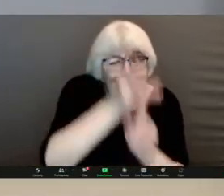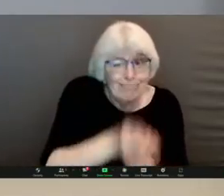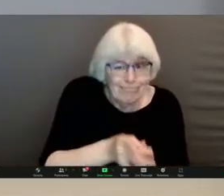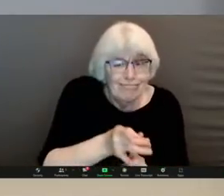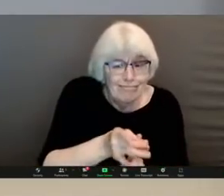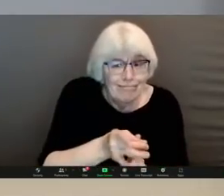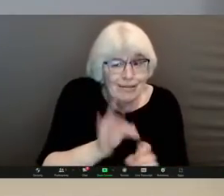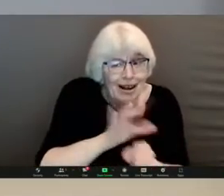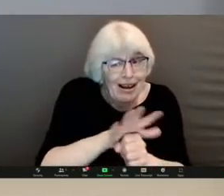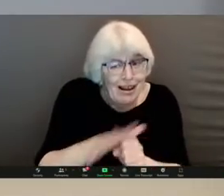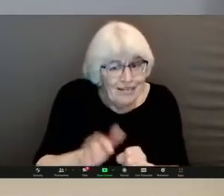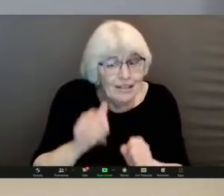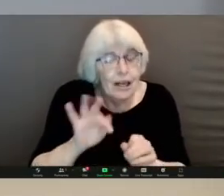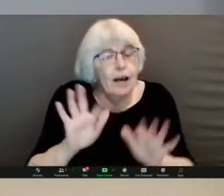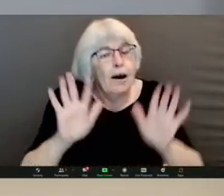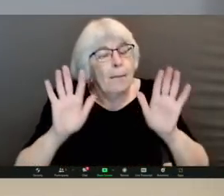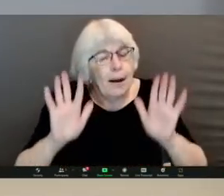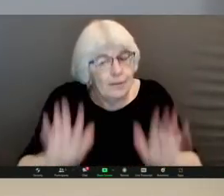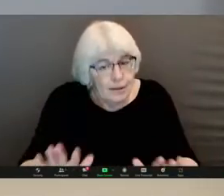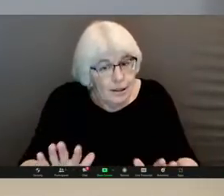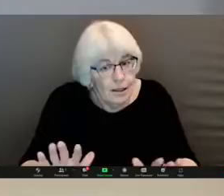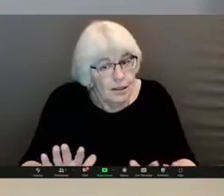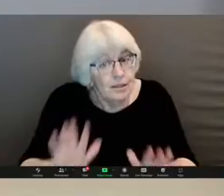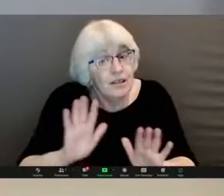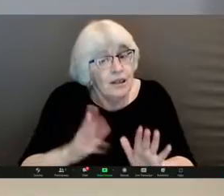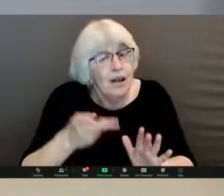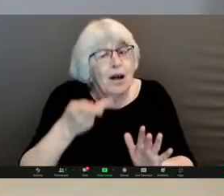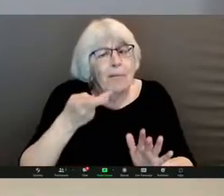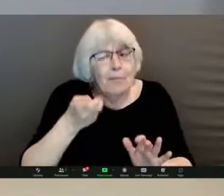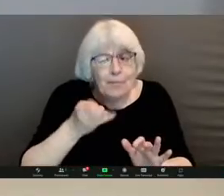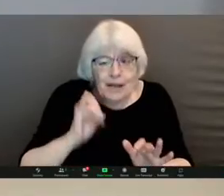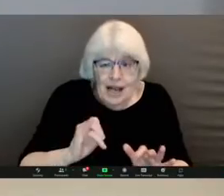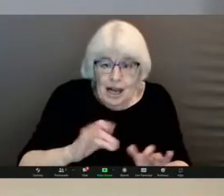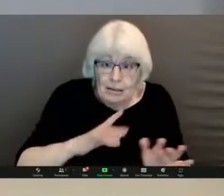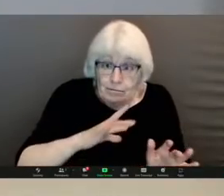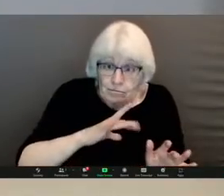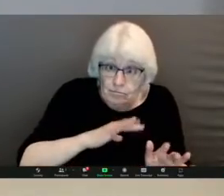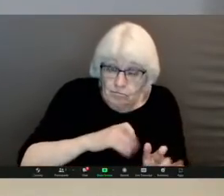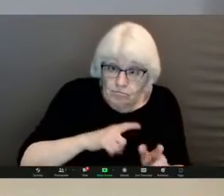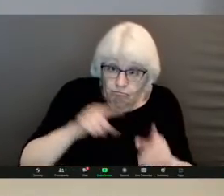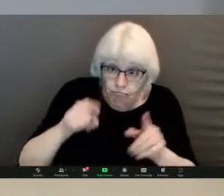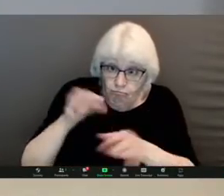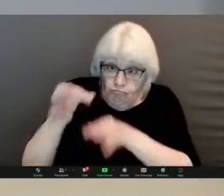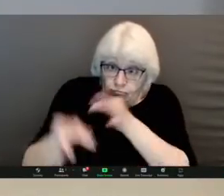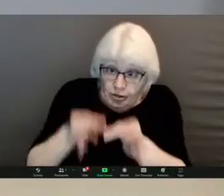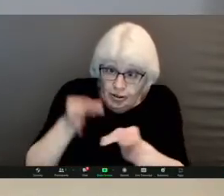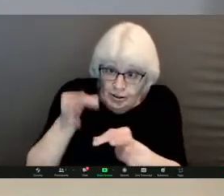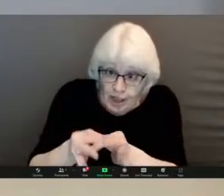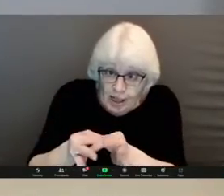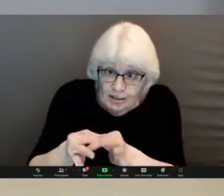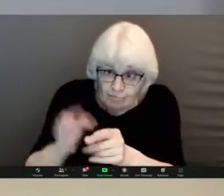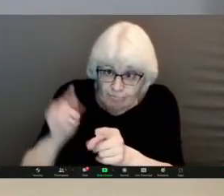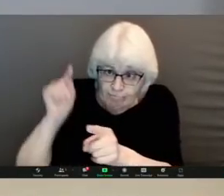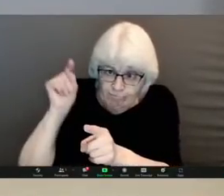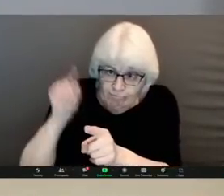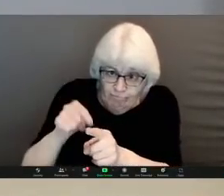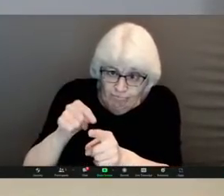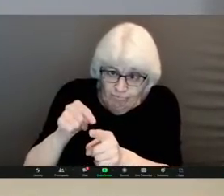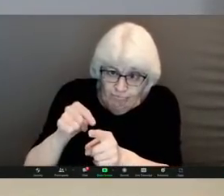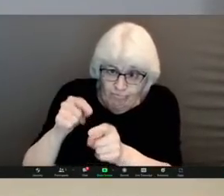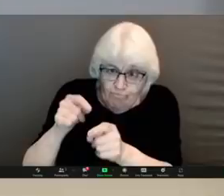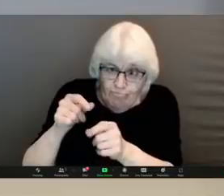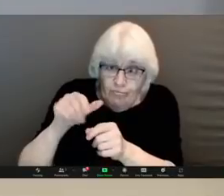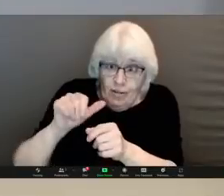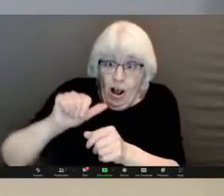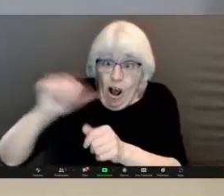make sure that we do testing and identify the people who are coming in from international travel. And so we'll make sure they're fully